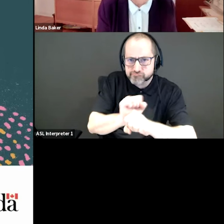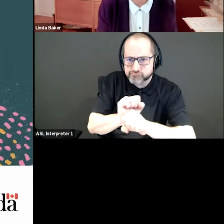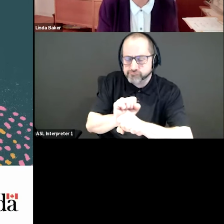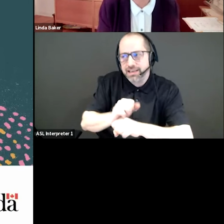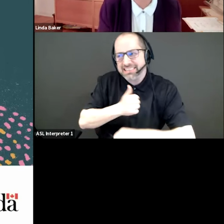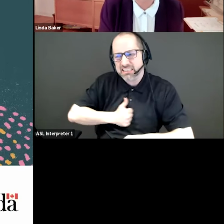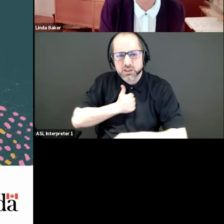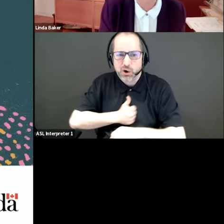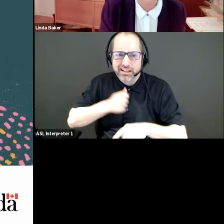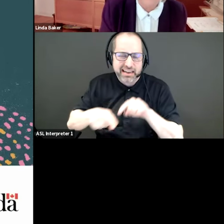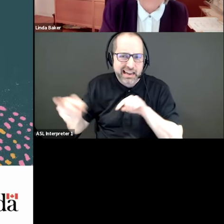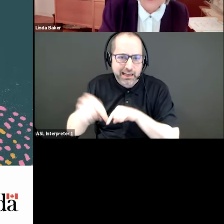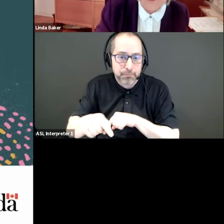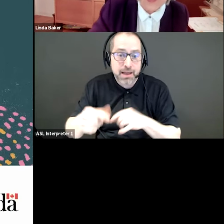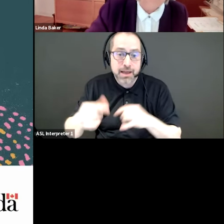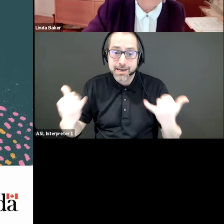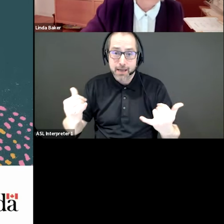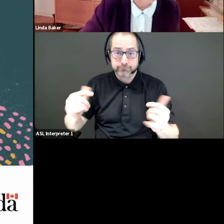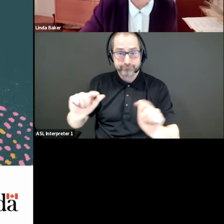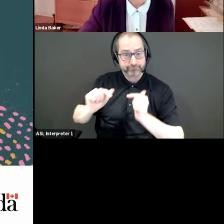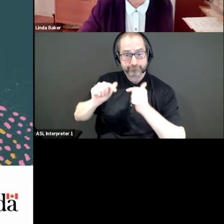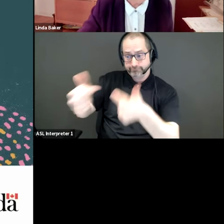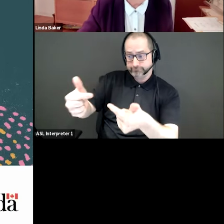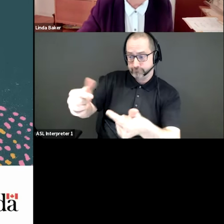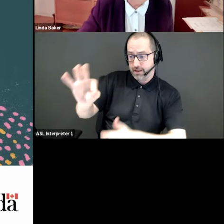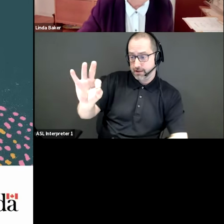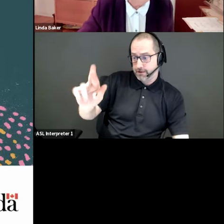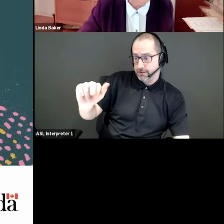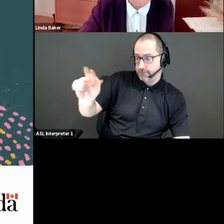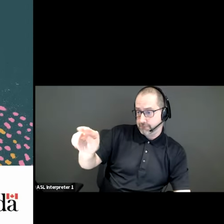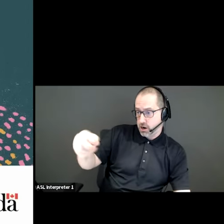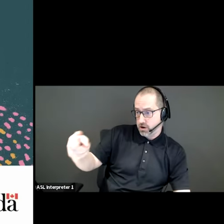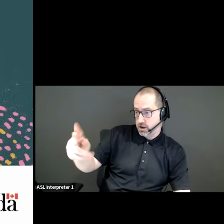I'd like to turn it over to Farah Khan.